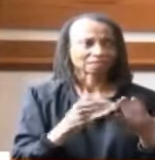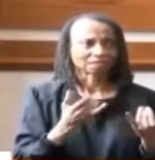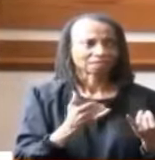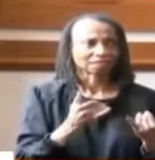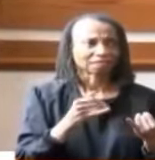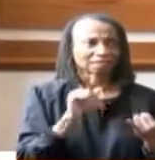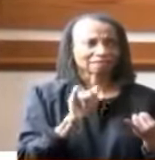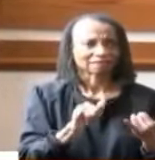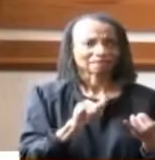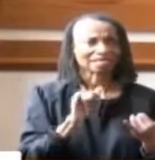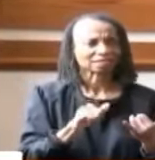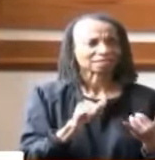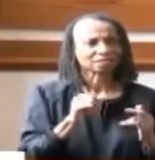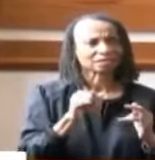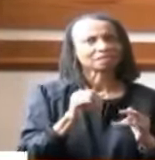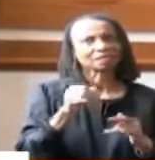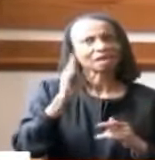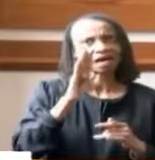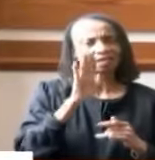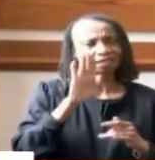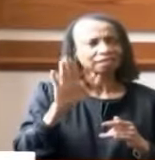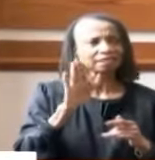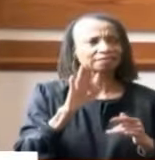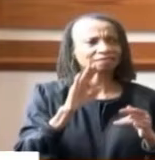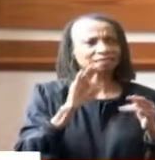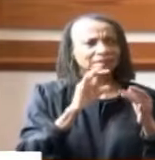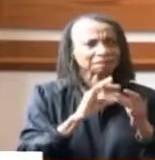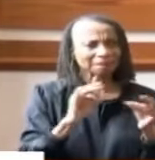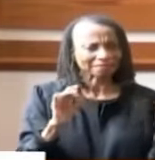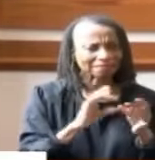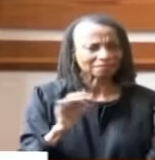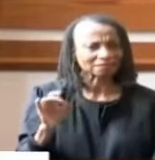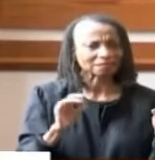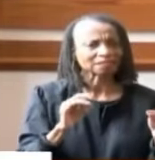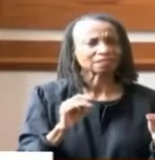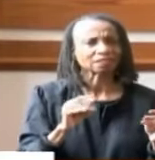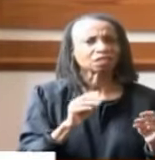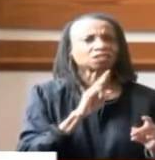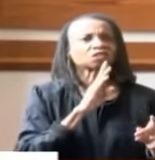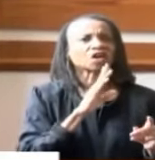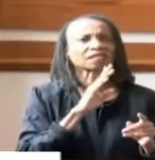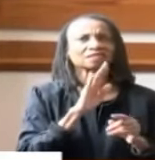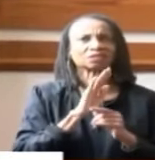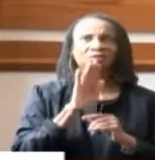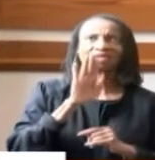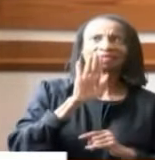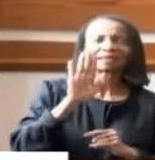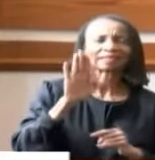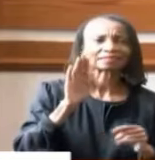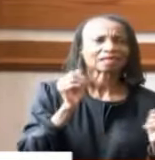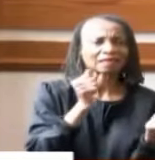This is the word of God. This is God speaking to God's beloved.